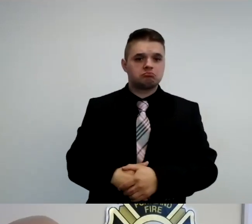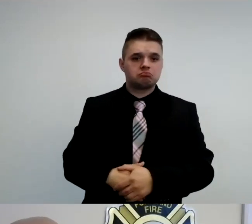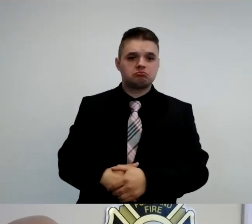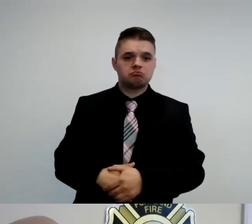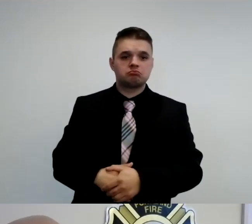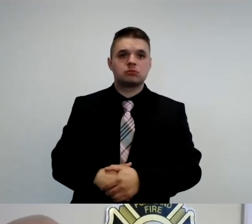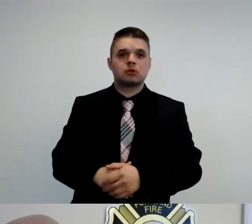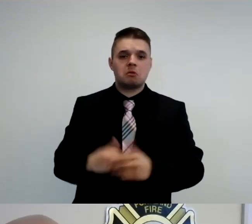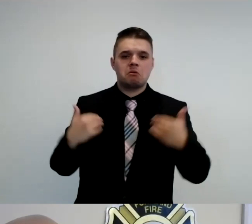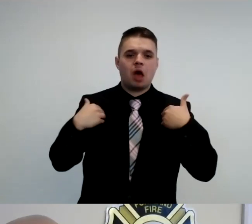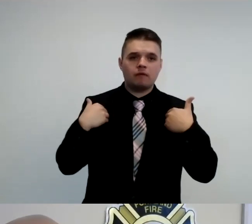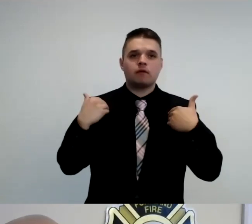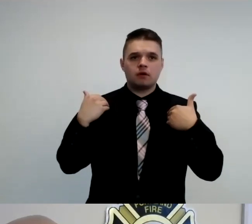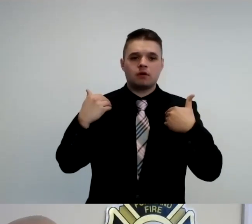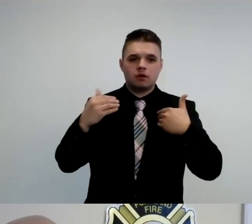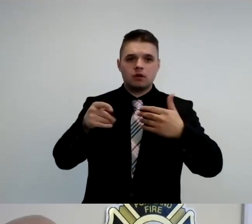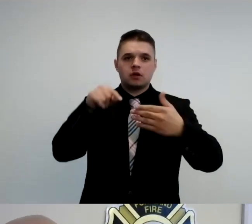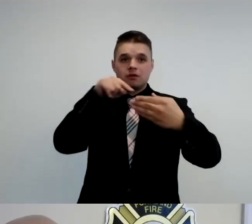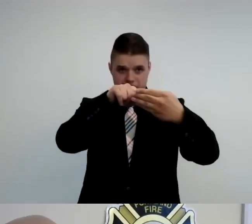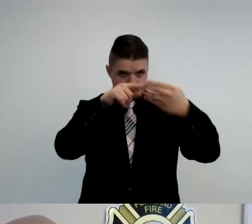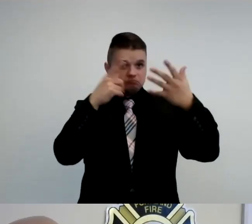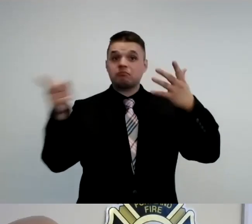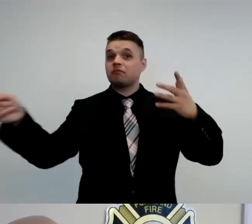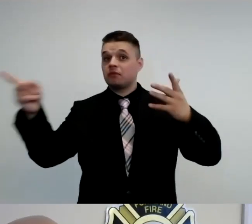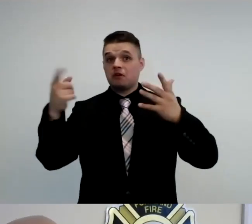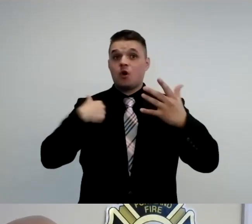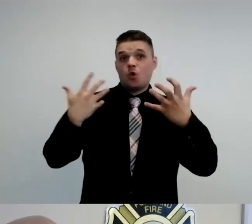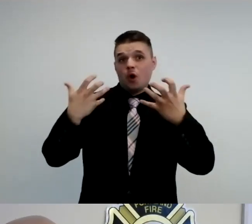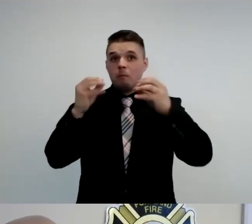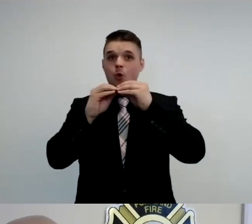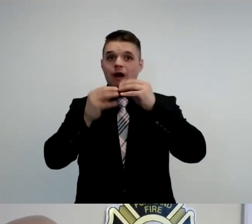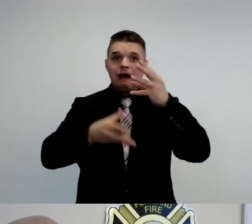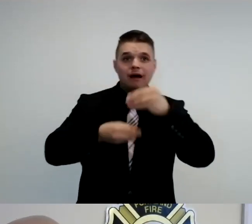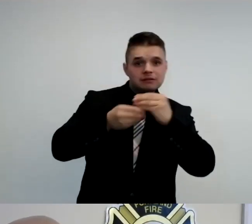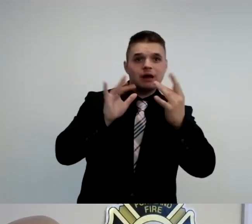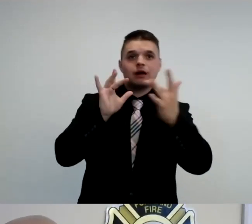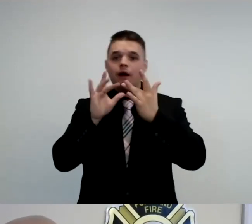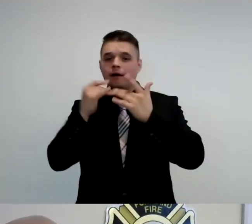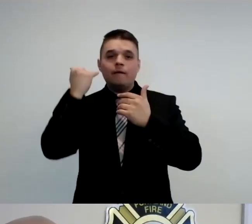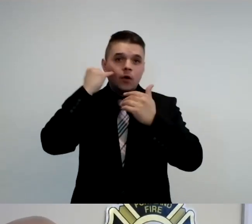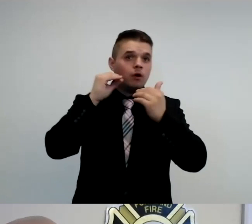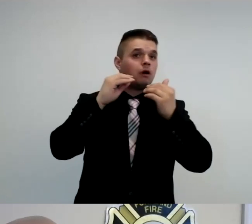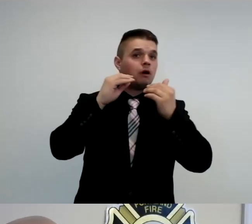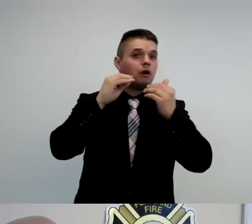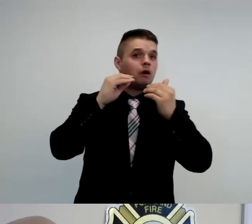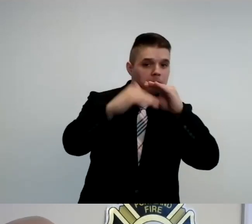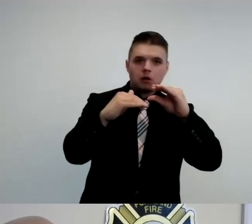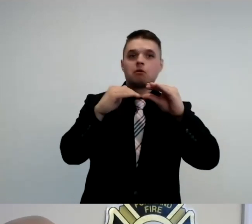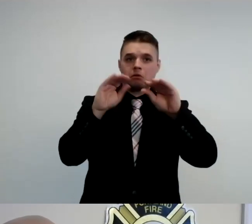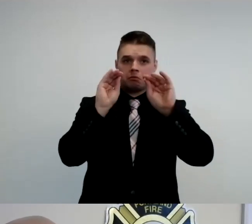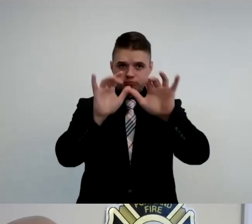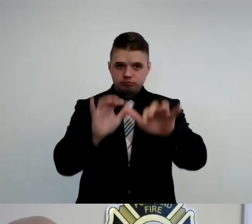where you can voluntarily add your contact information, but otherwise there's no contact information kept. The